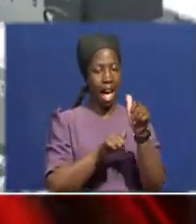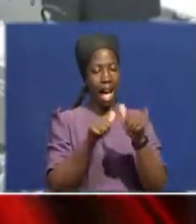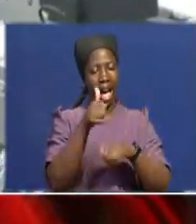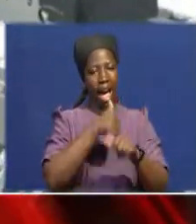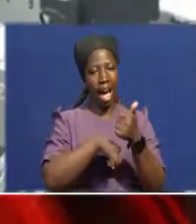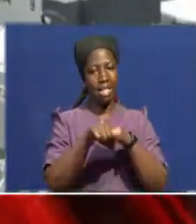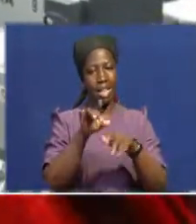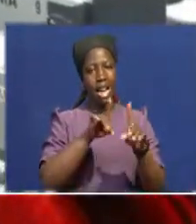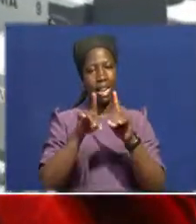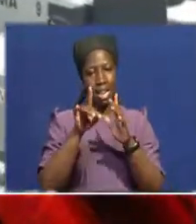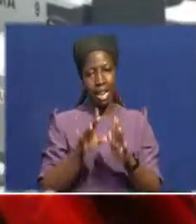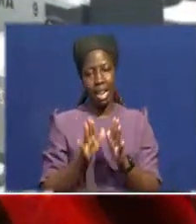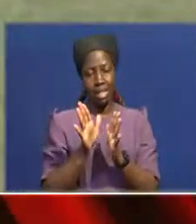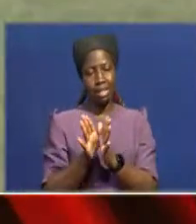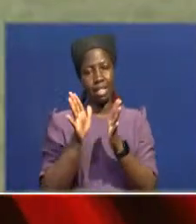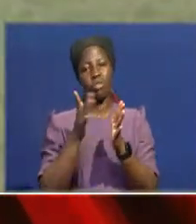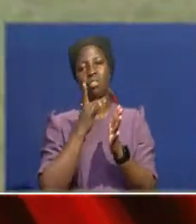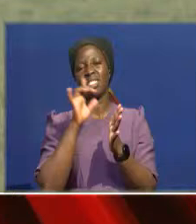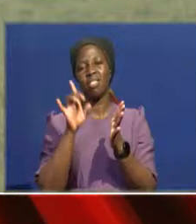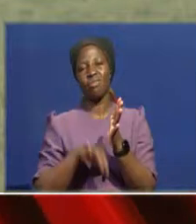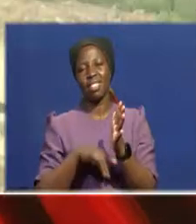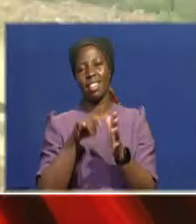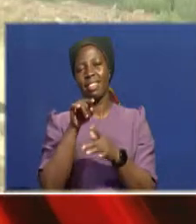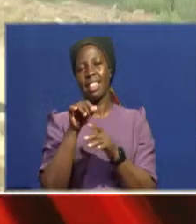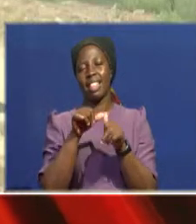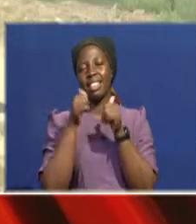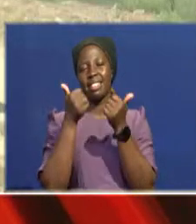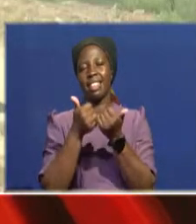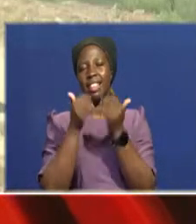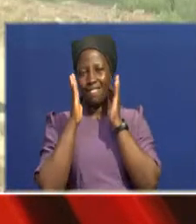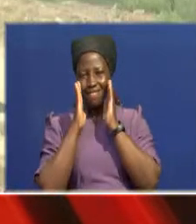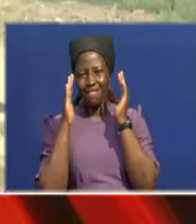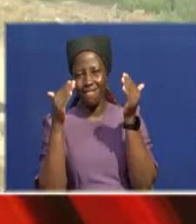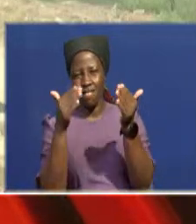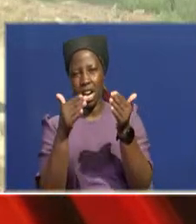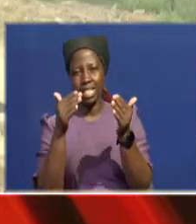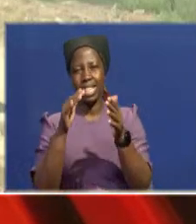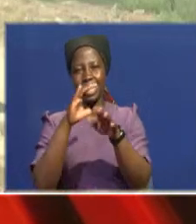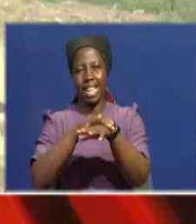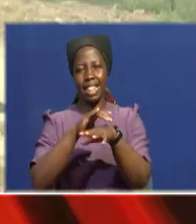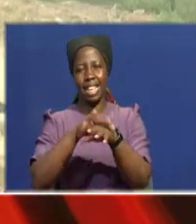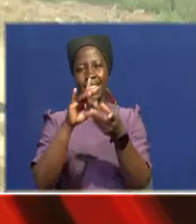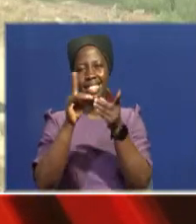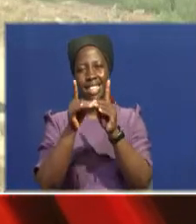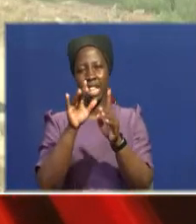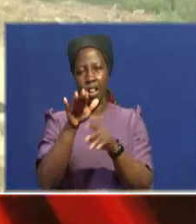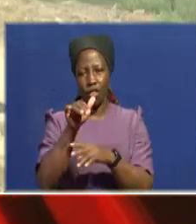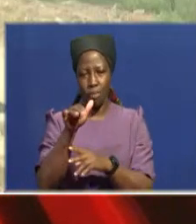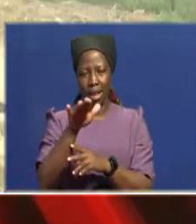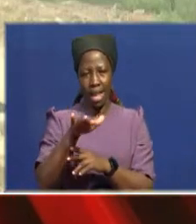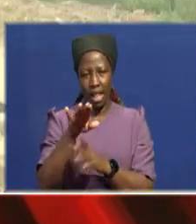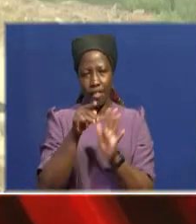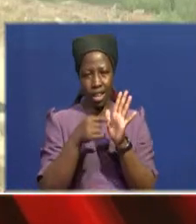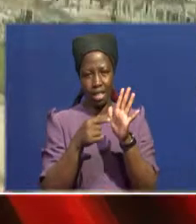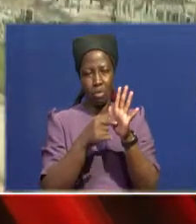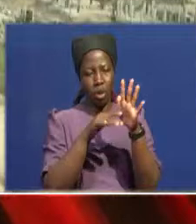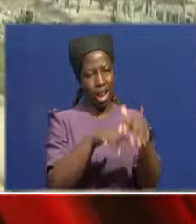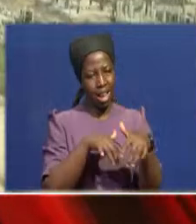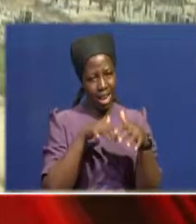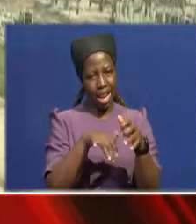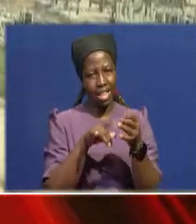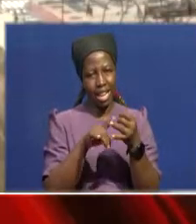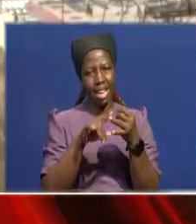Kip Koske says the agency is keen on deriving data in areas such as agriculture,